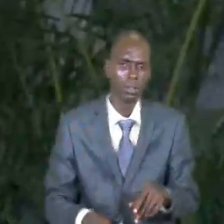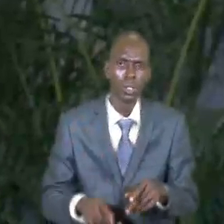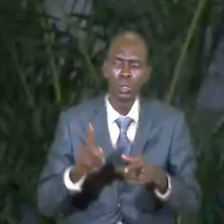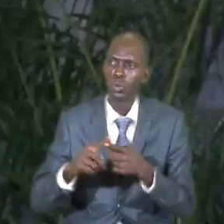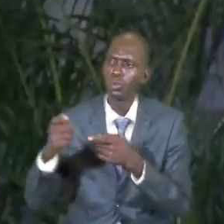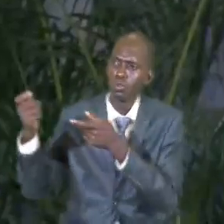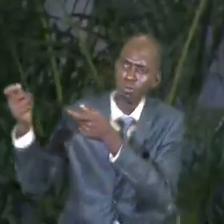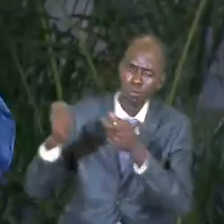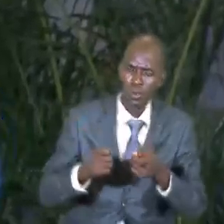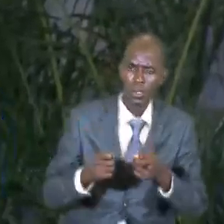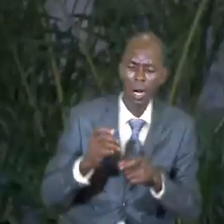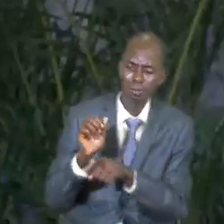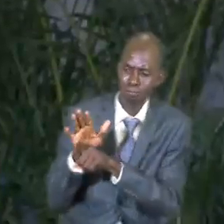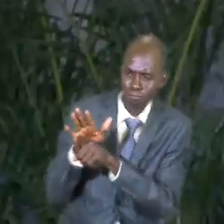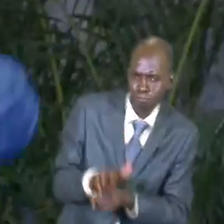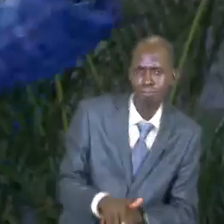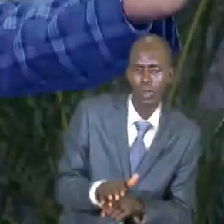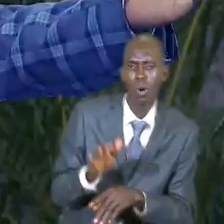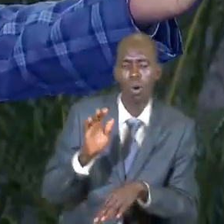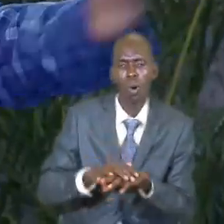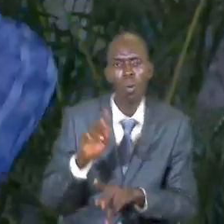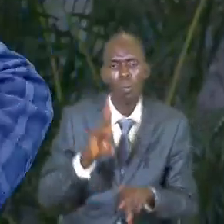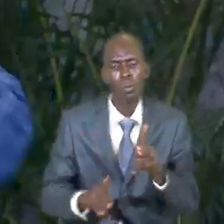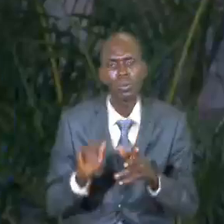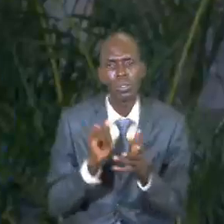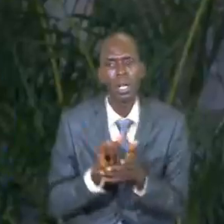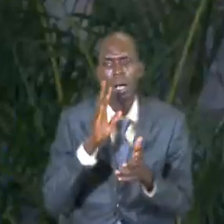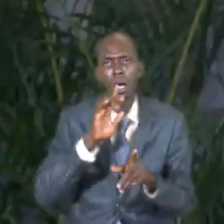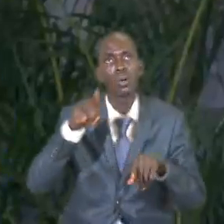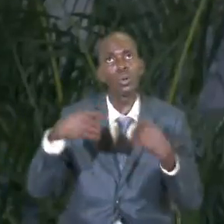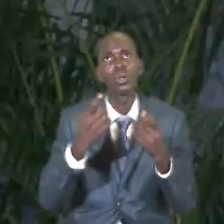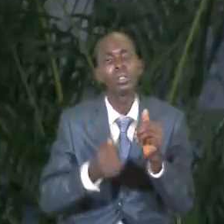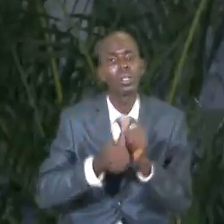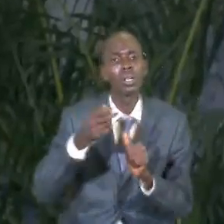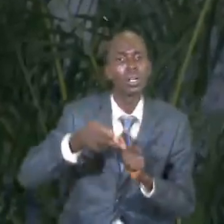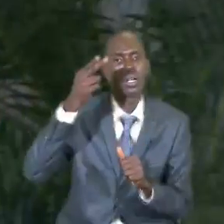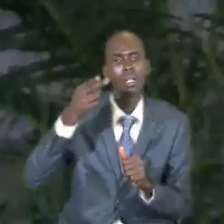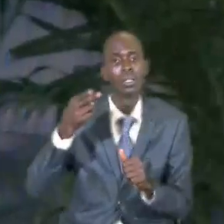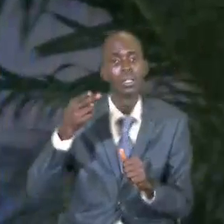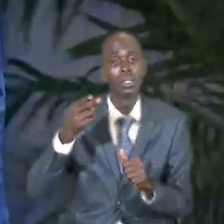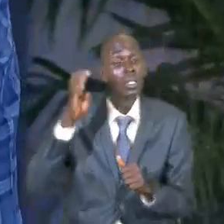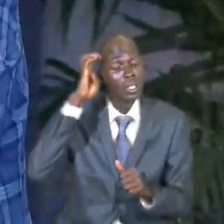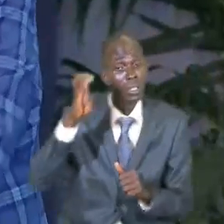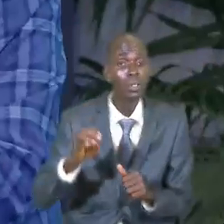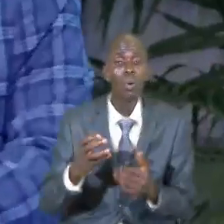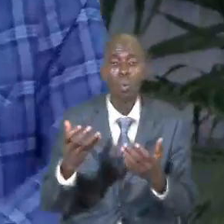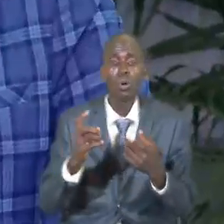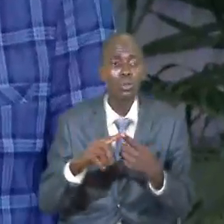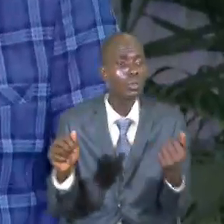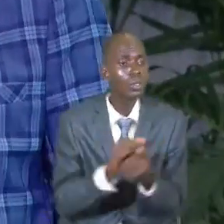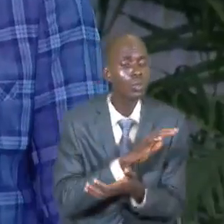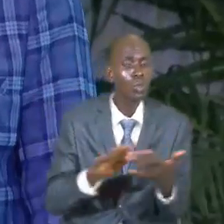going higher. He wasn't doing good in the past, but he wanted to destroy all the people that had made the